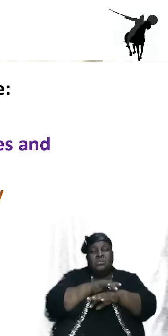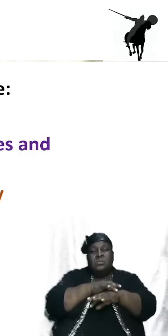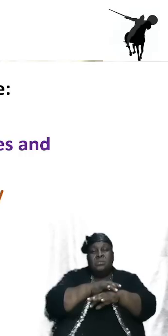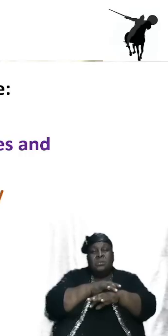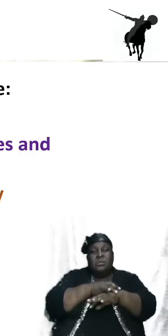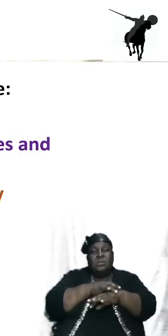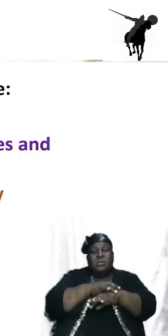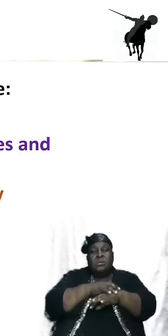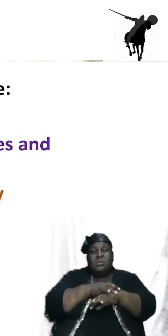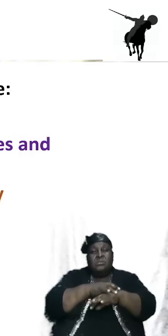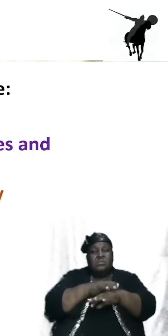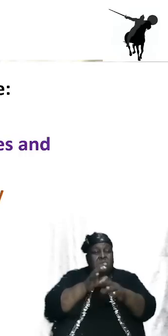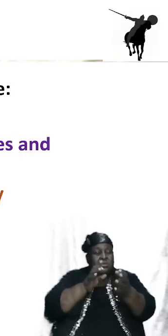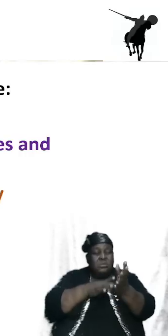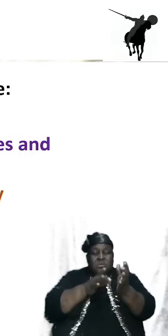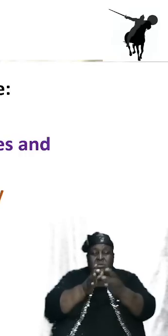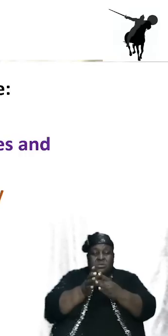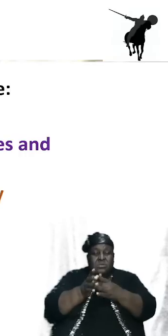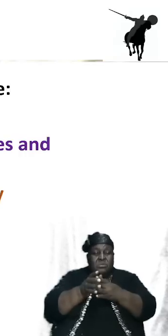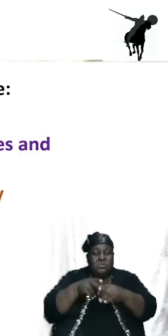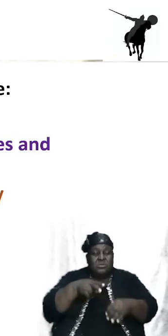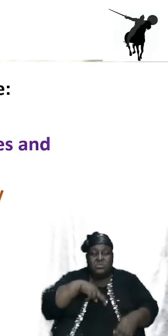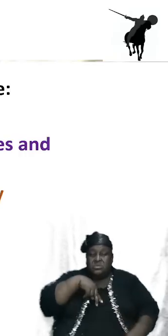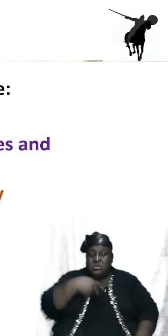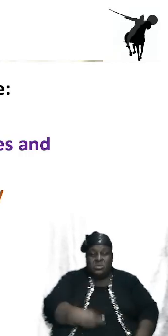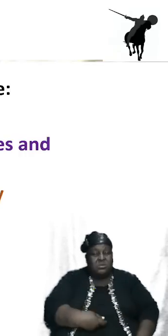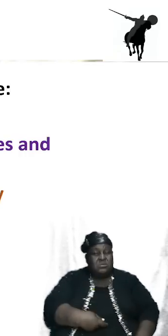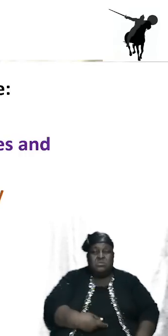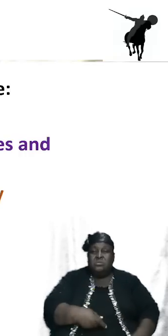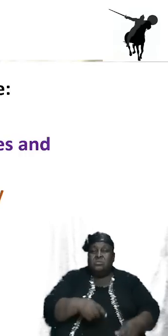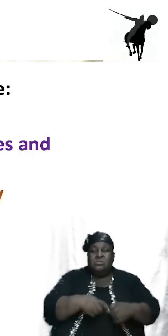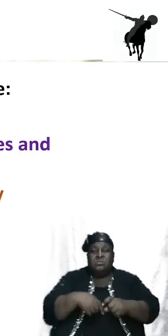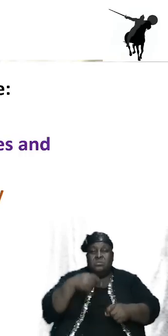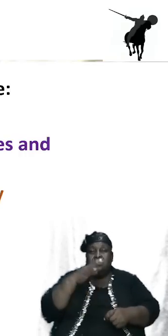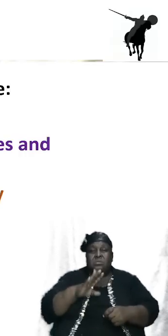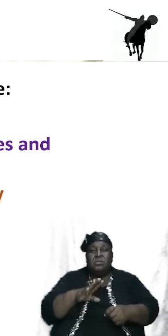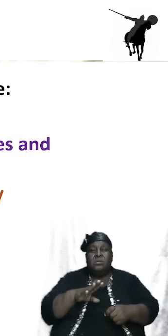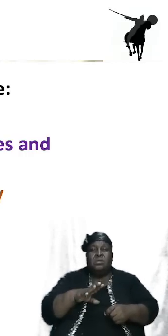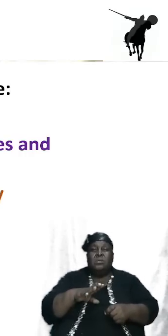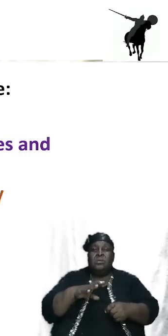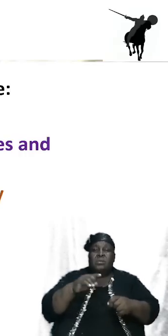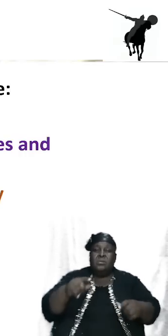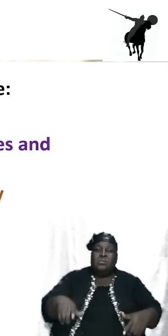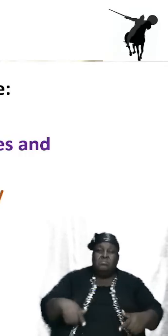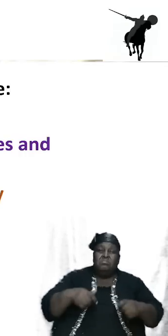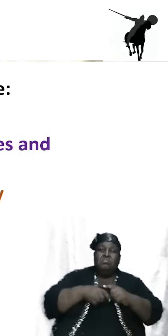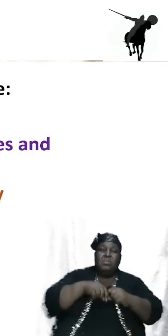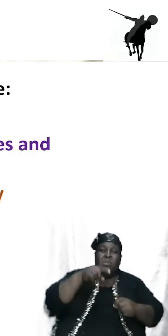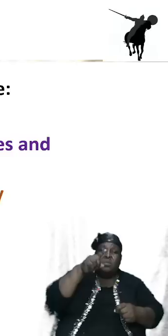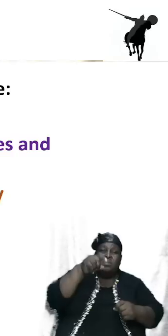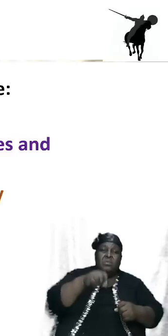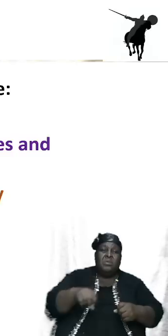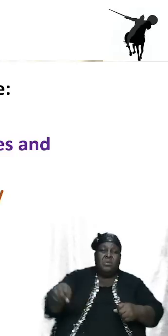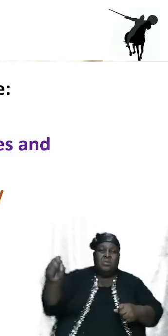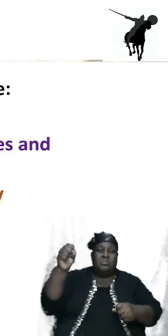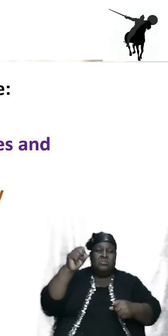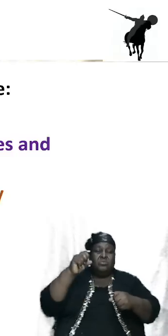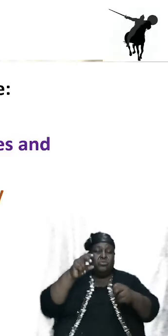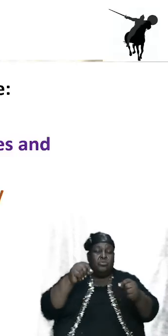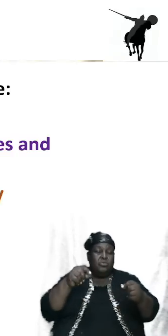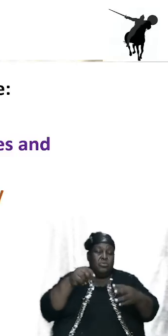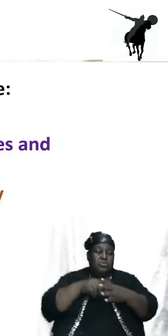that if we live a good life, we can reach a place where we also can become like Elohim. And they do this through their